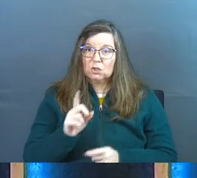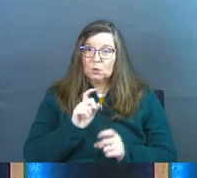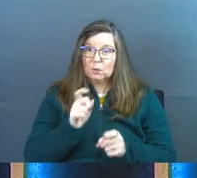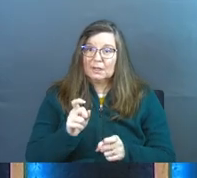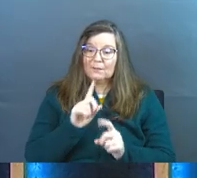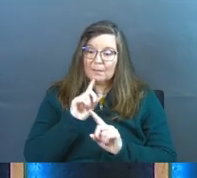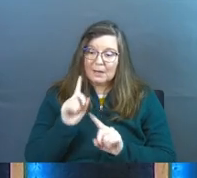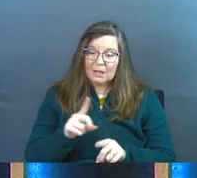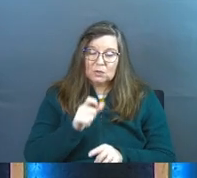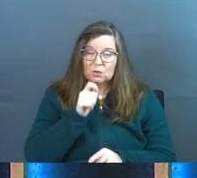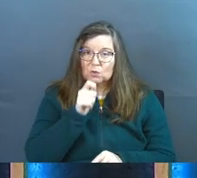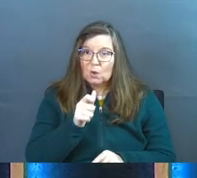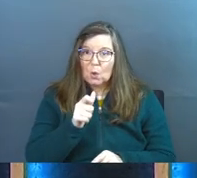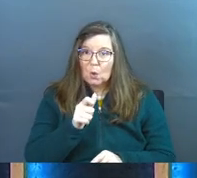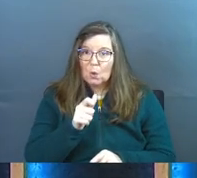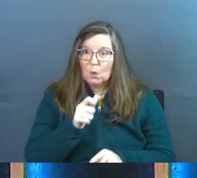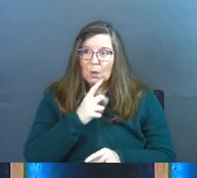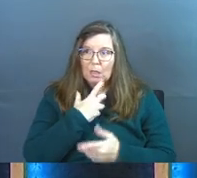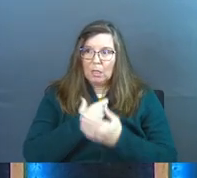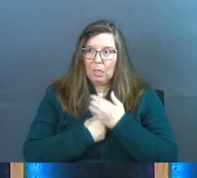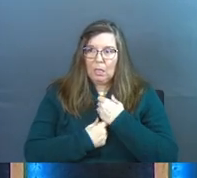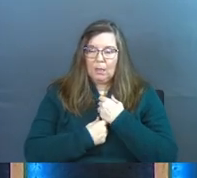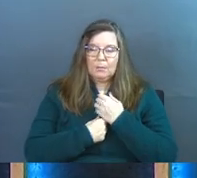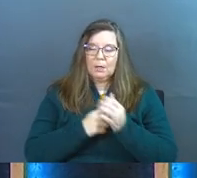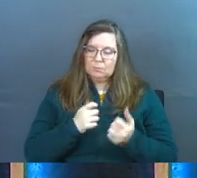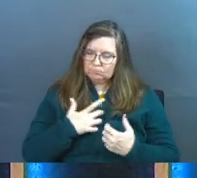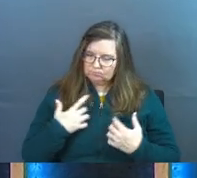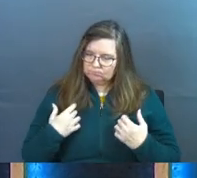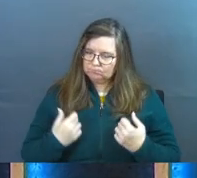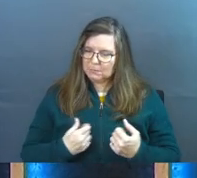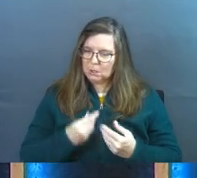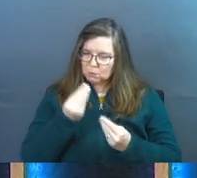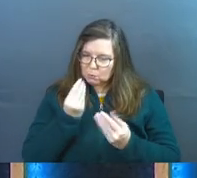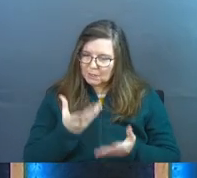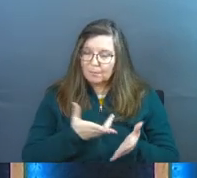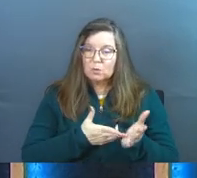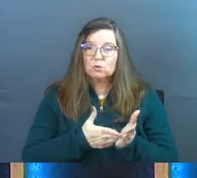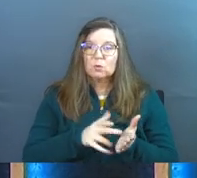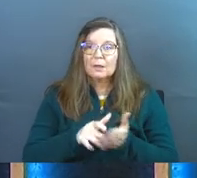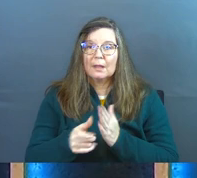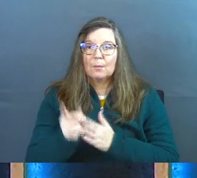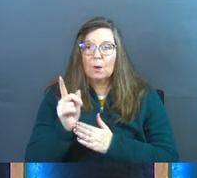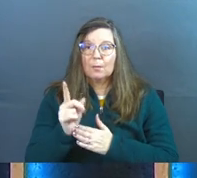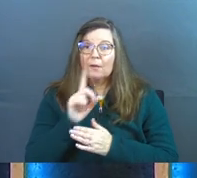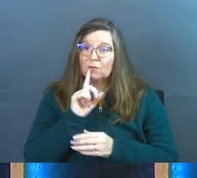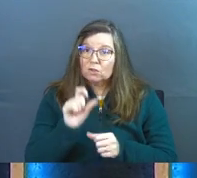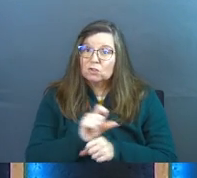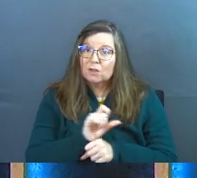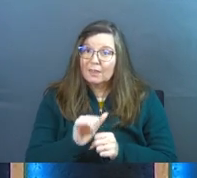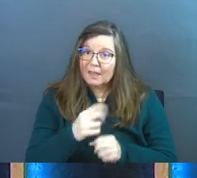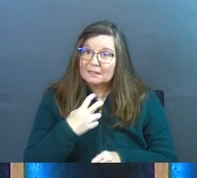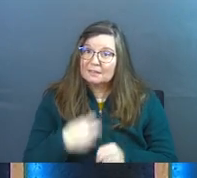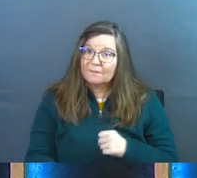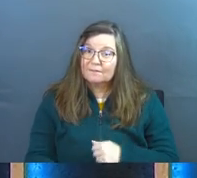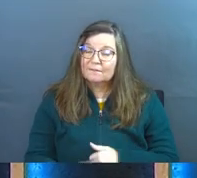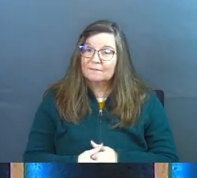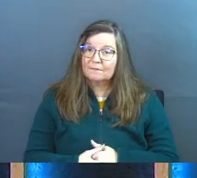give them an answer, and you don't back down. You enter in boldly, and you tell them the truth in that moment. For sure, that's